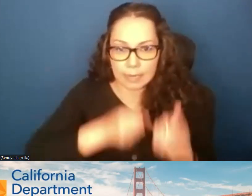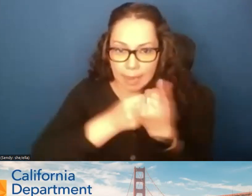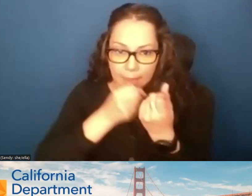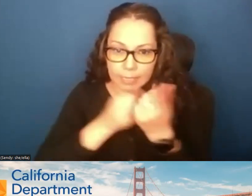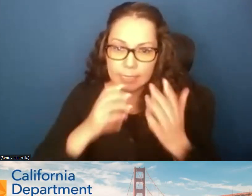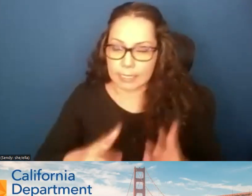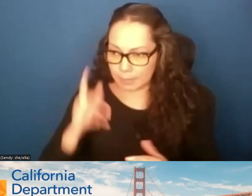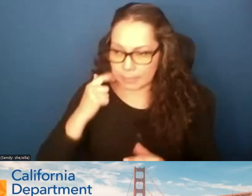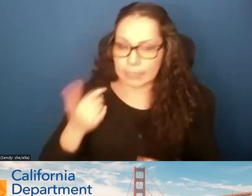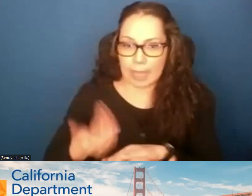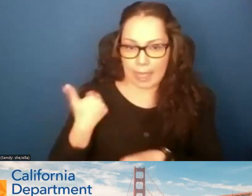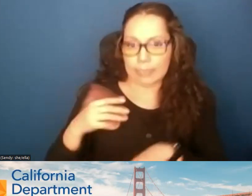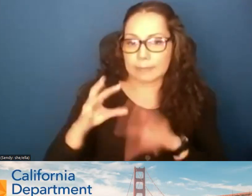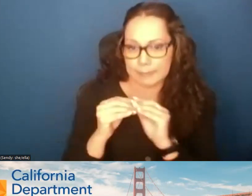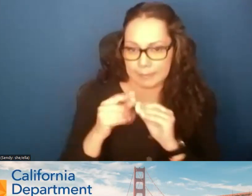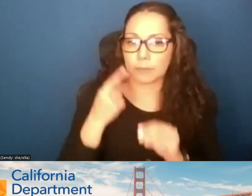last meeting.